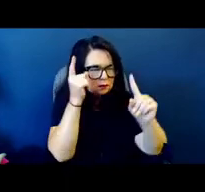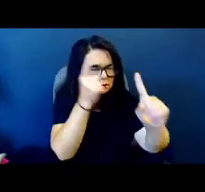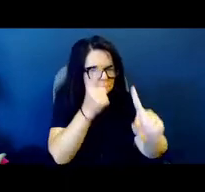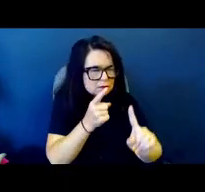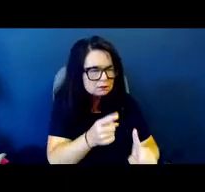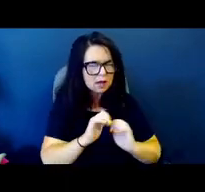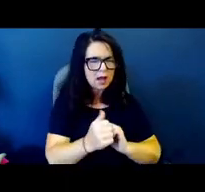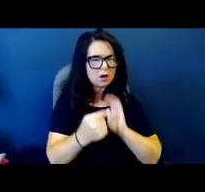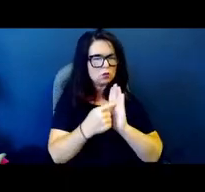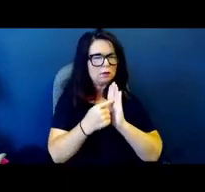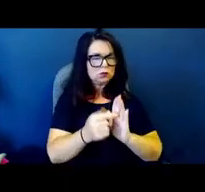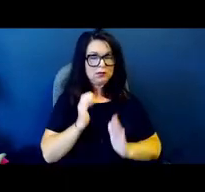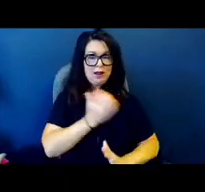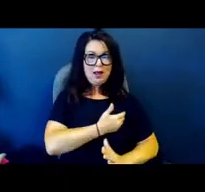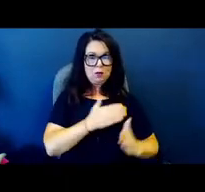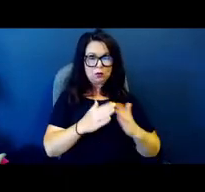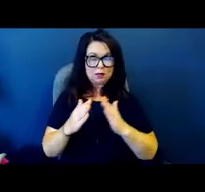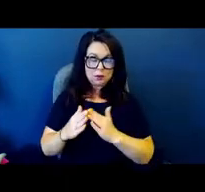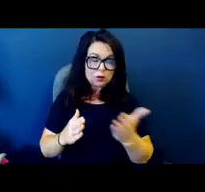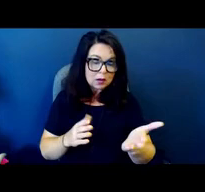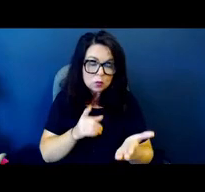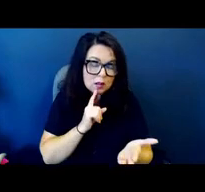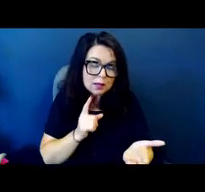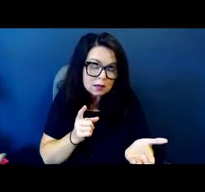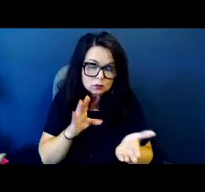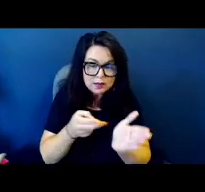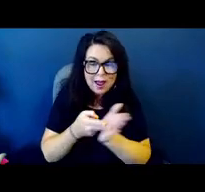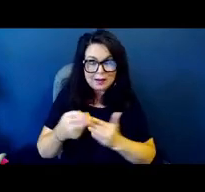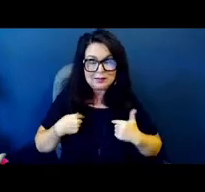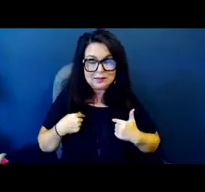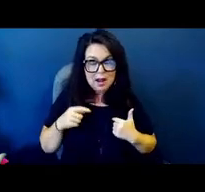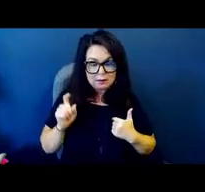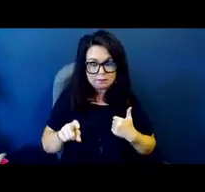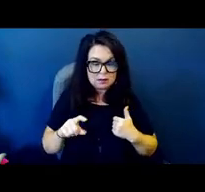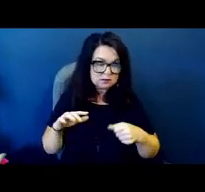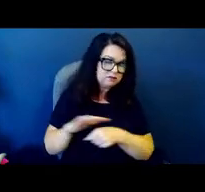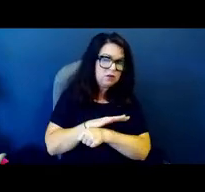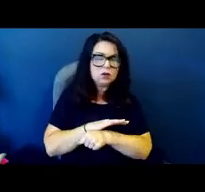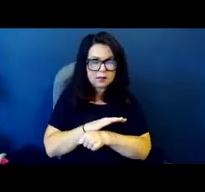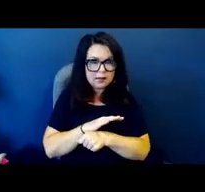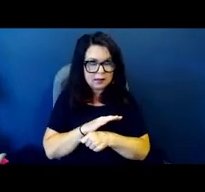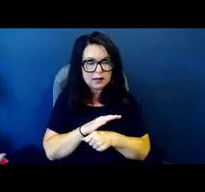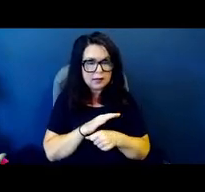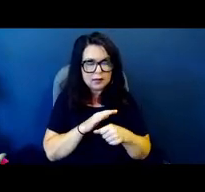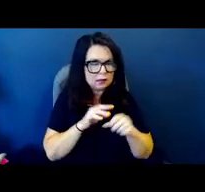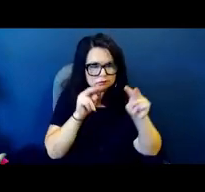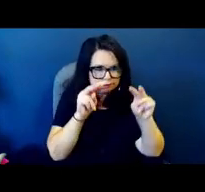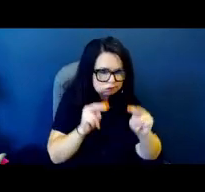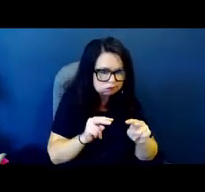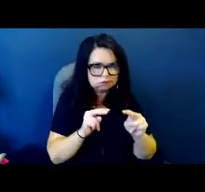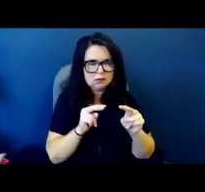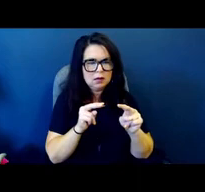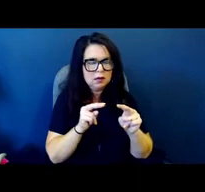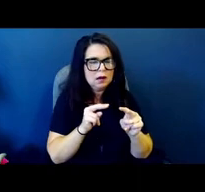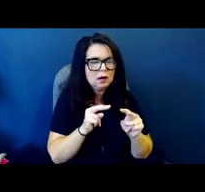honest, I need to fully check in and get to know more of his staff and